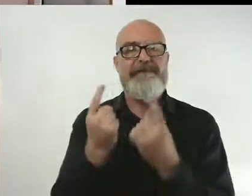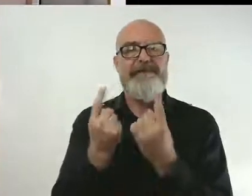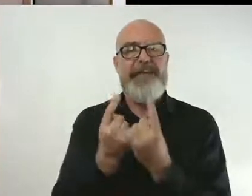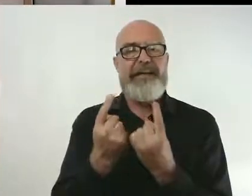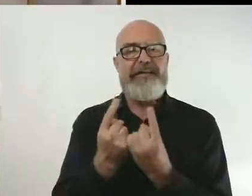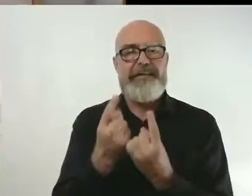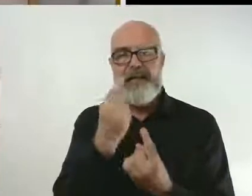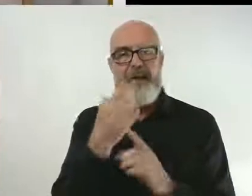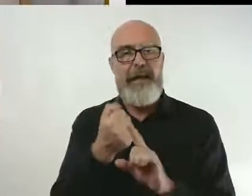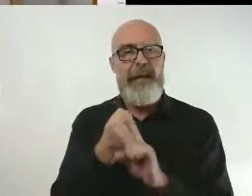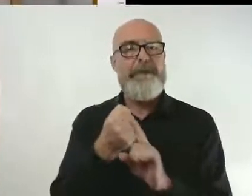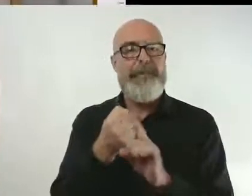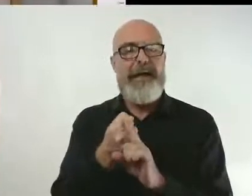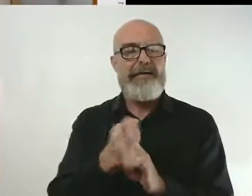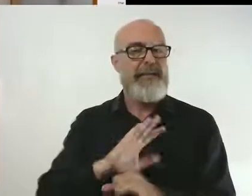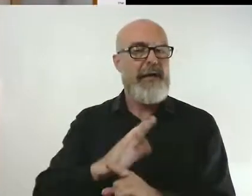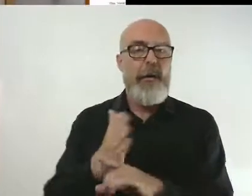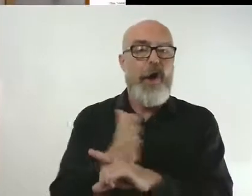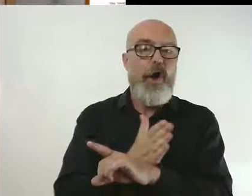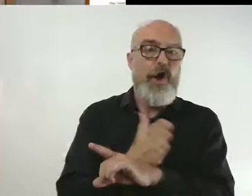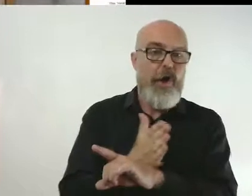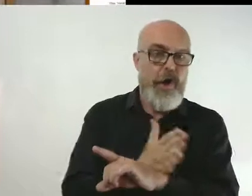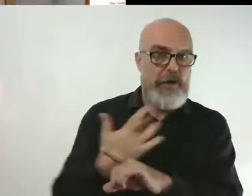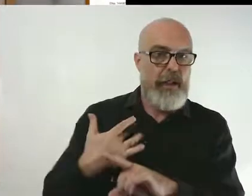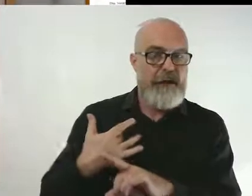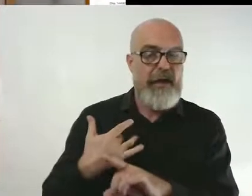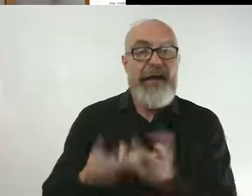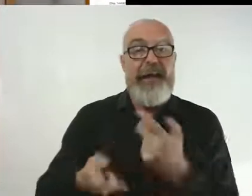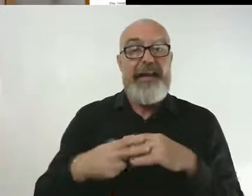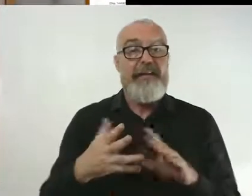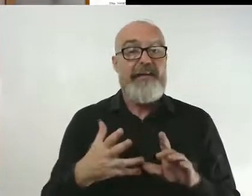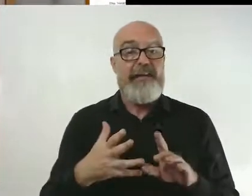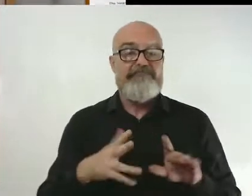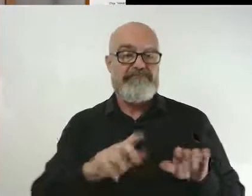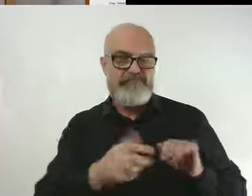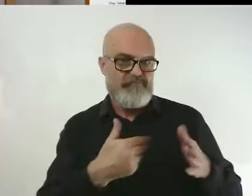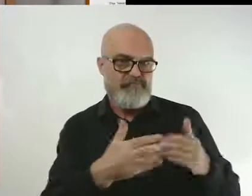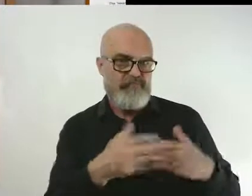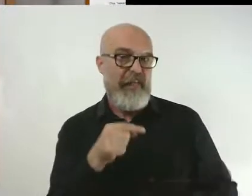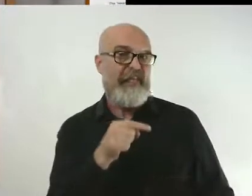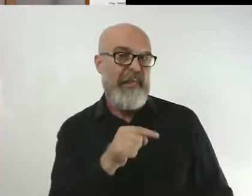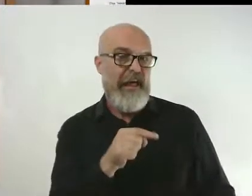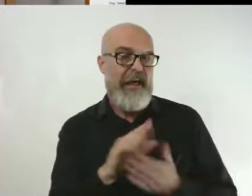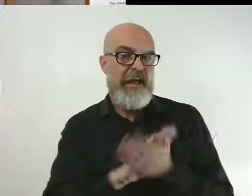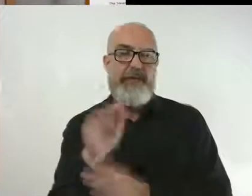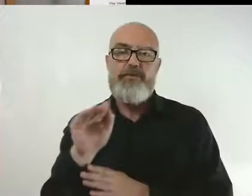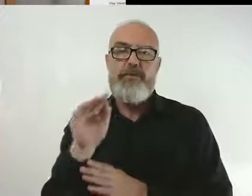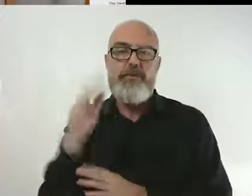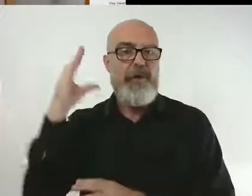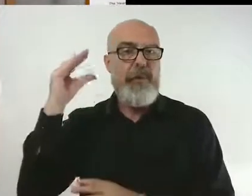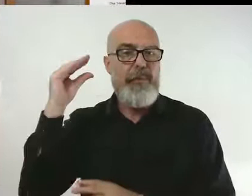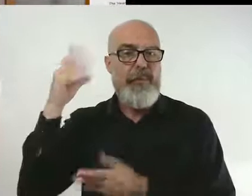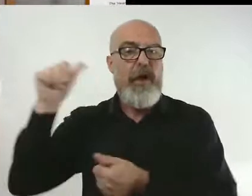older adults, but on factors which impact on people earlier in life, which, if modified,